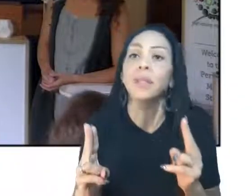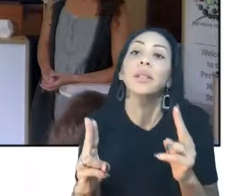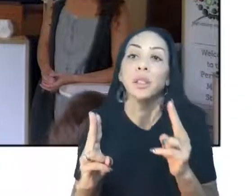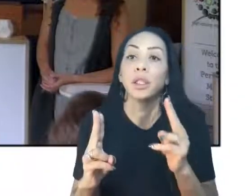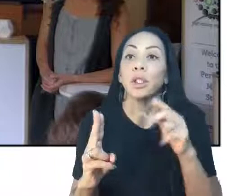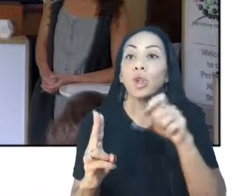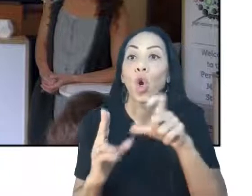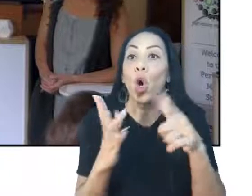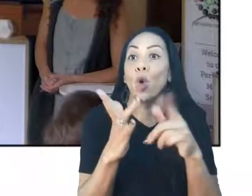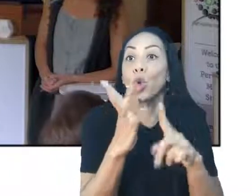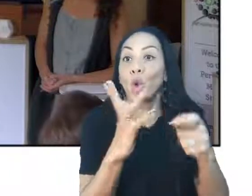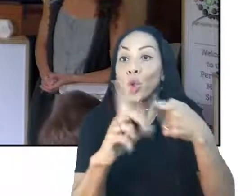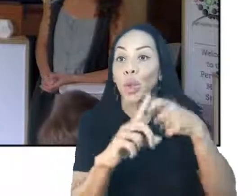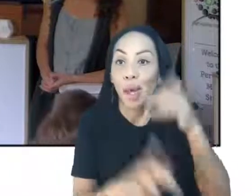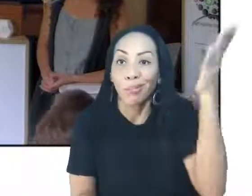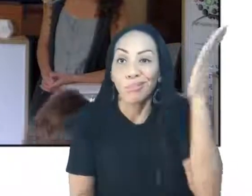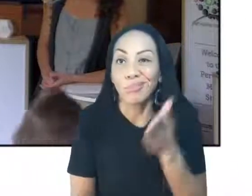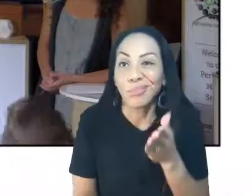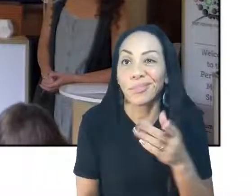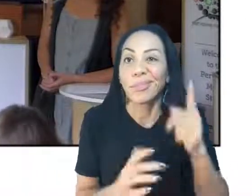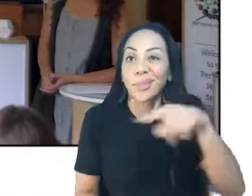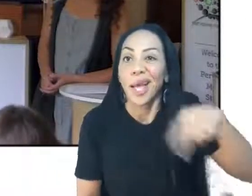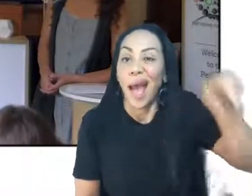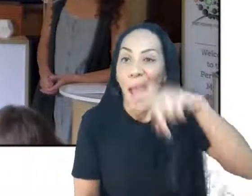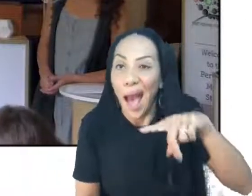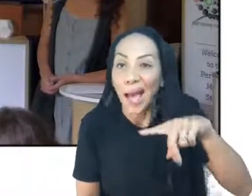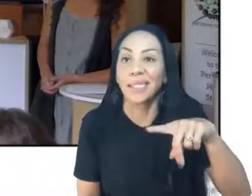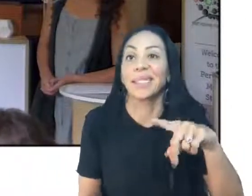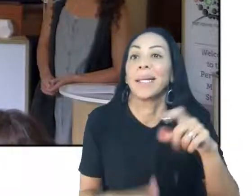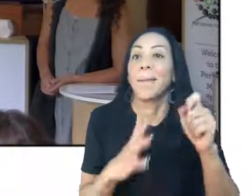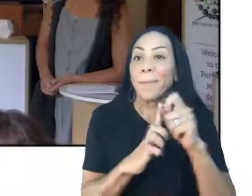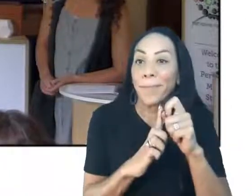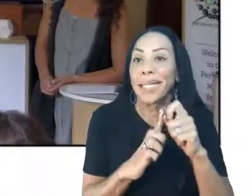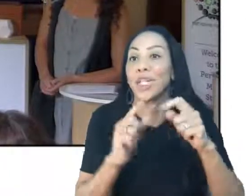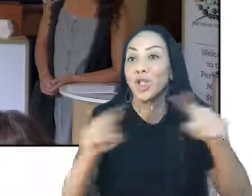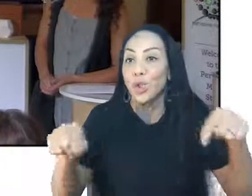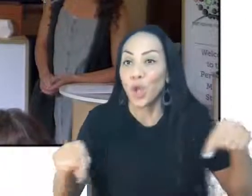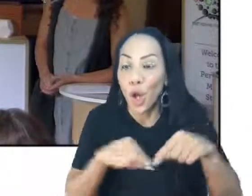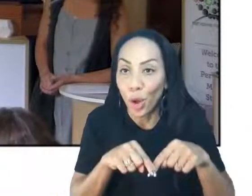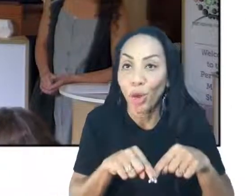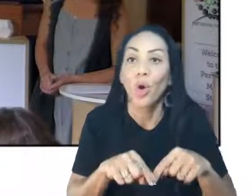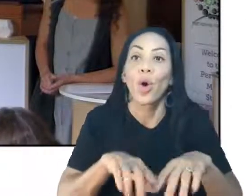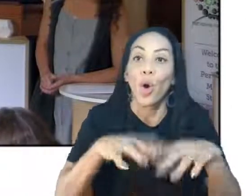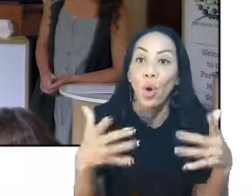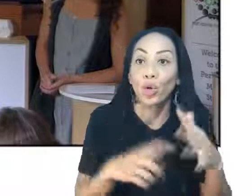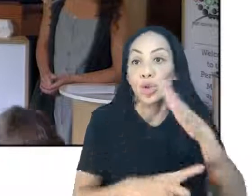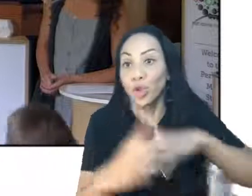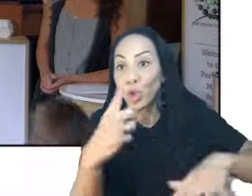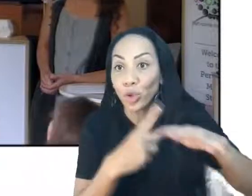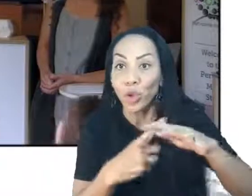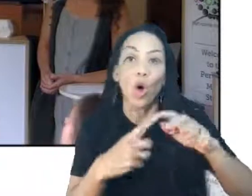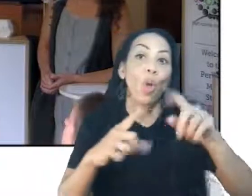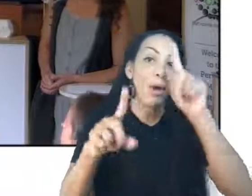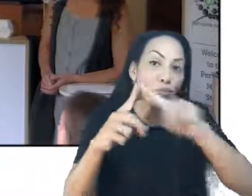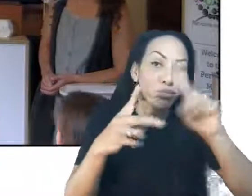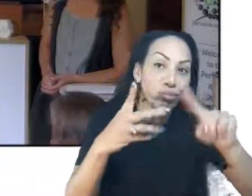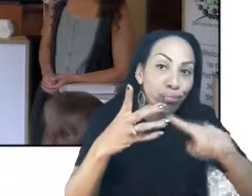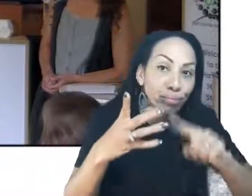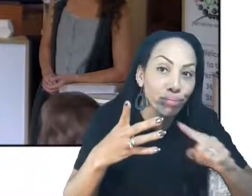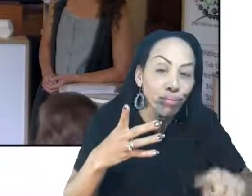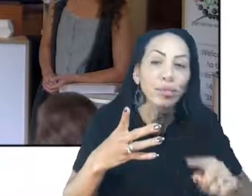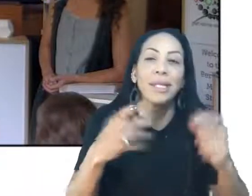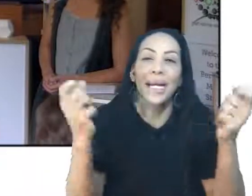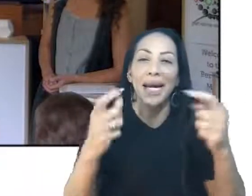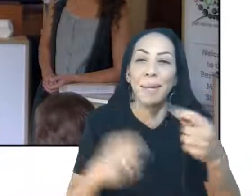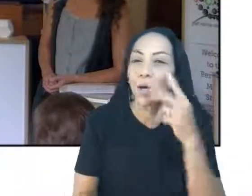watershed.co.uk/studio, at PM Studio UK on Twitter, at Pervasive Media Studio at mastodon.social on Mastodon, or at Pervasive Media